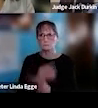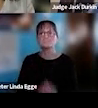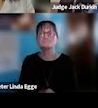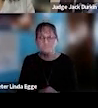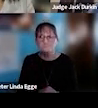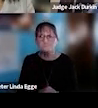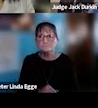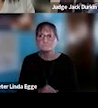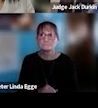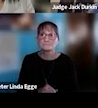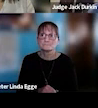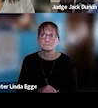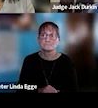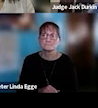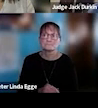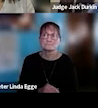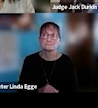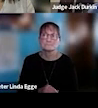Center.